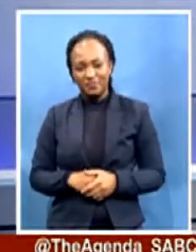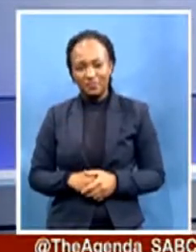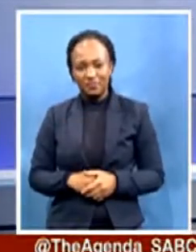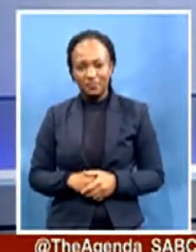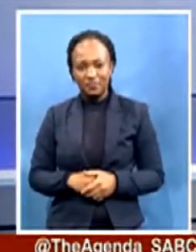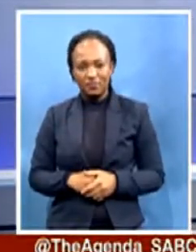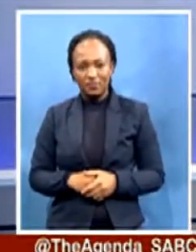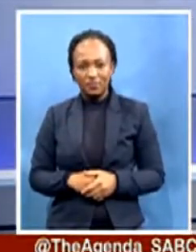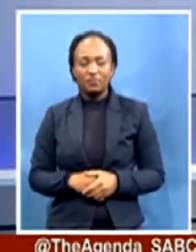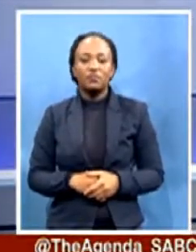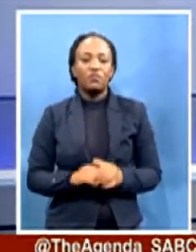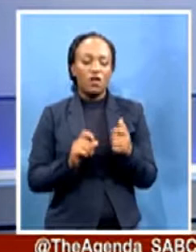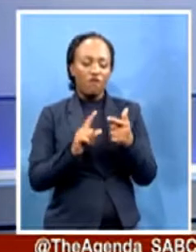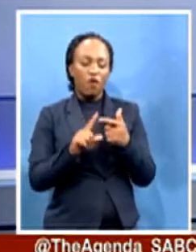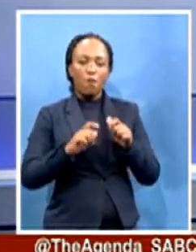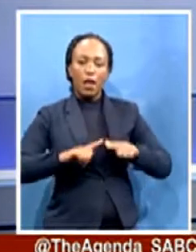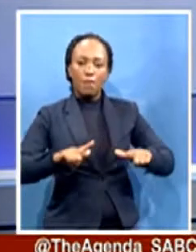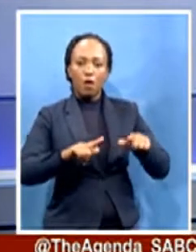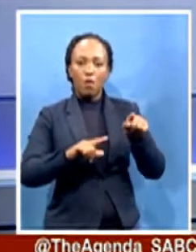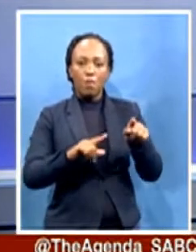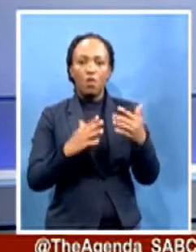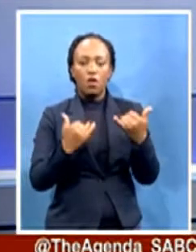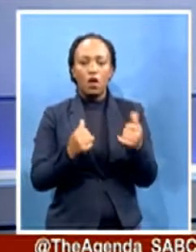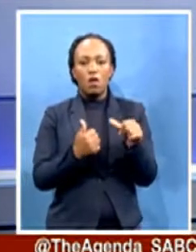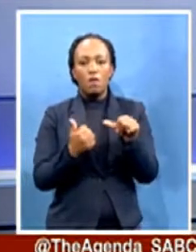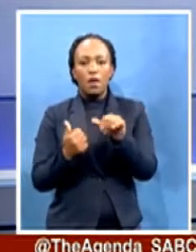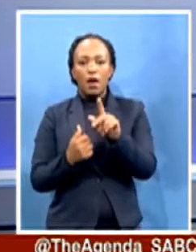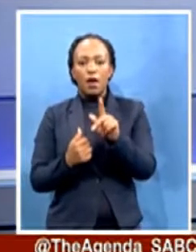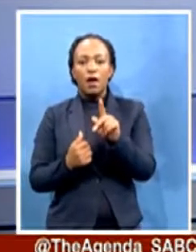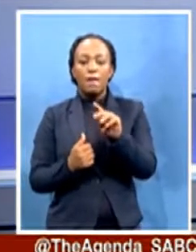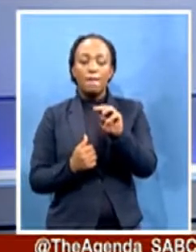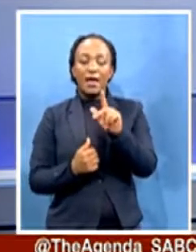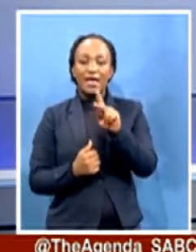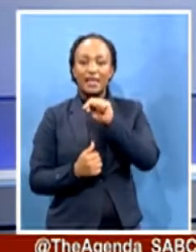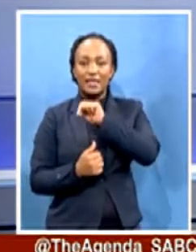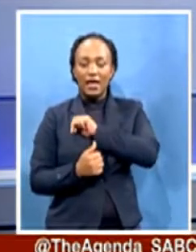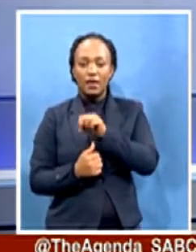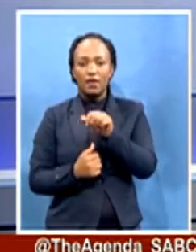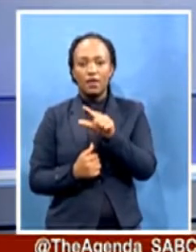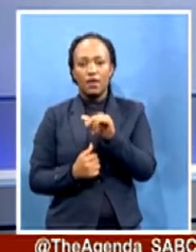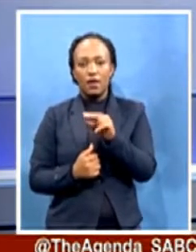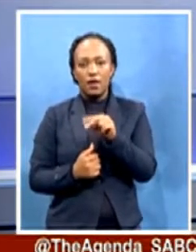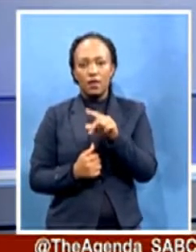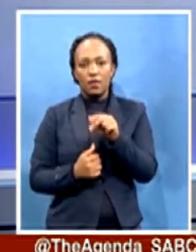to KZN for the memorial service of Lindani Mieni. Let's take you there live as we say goodbye from the agenda for today.